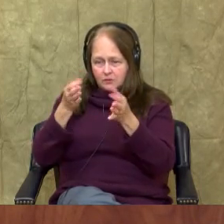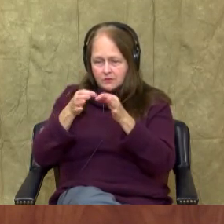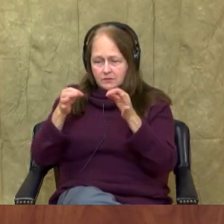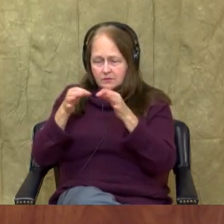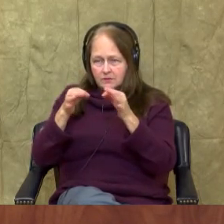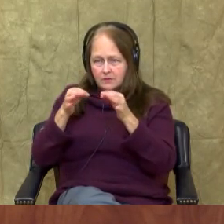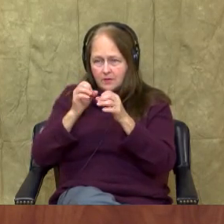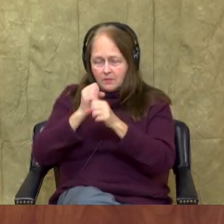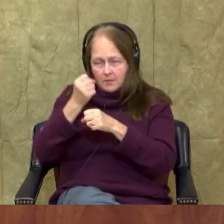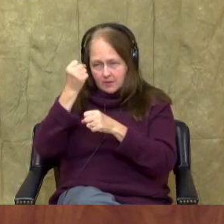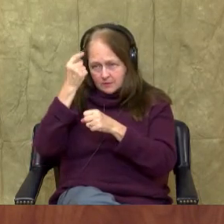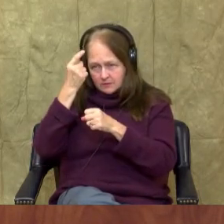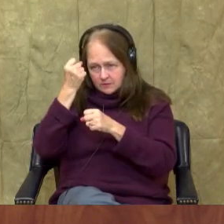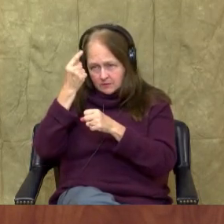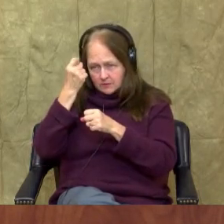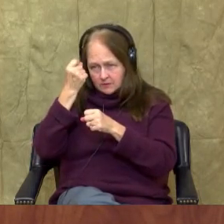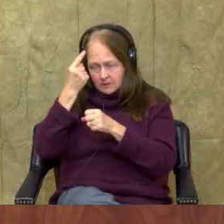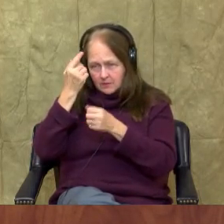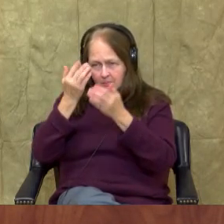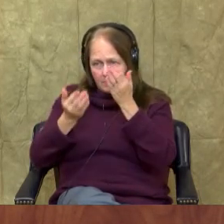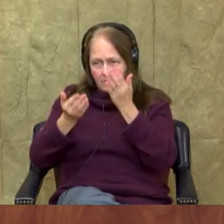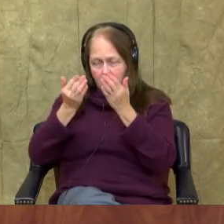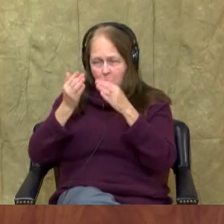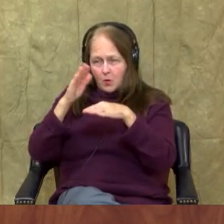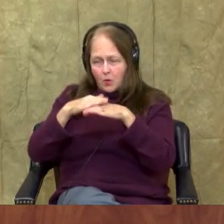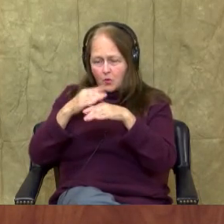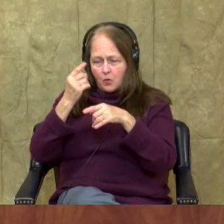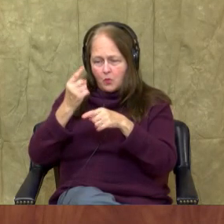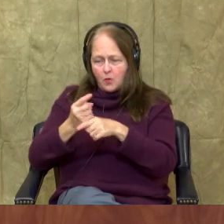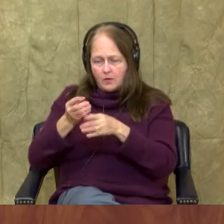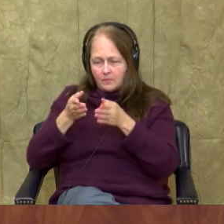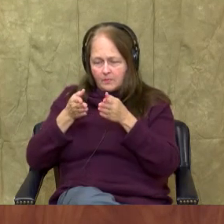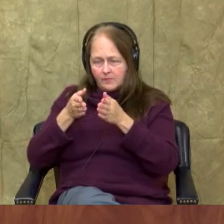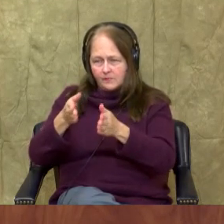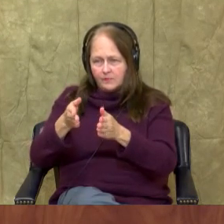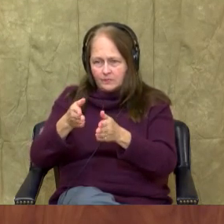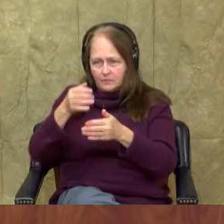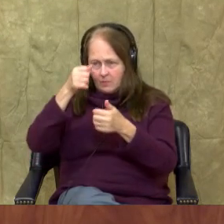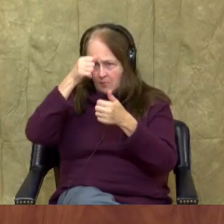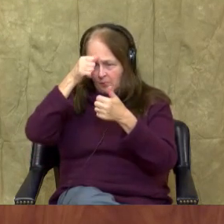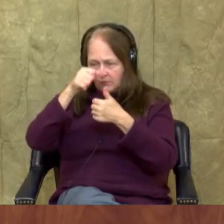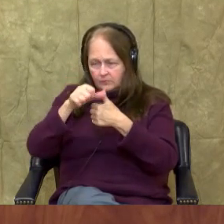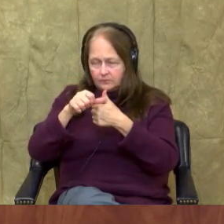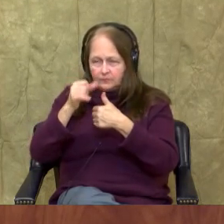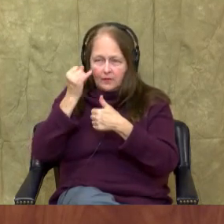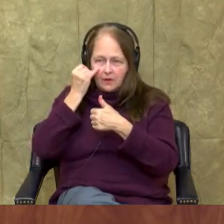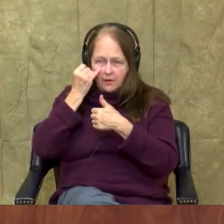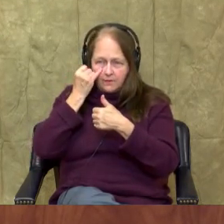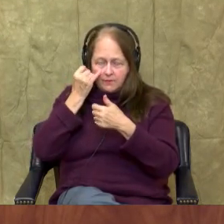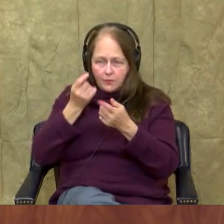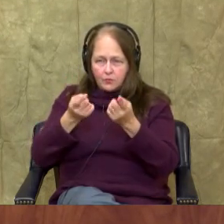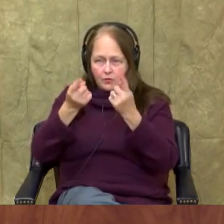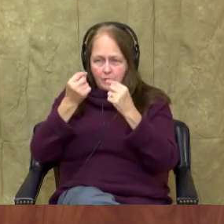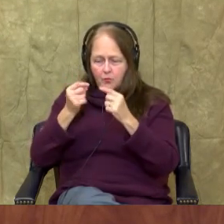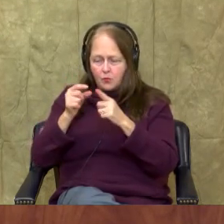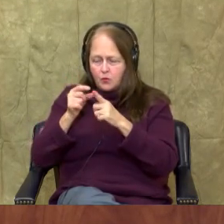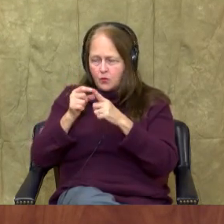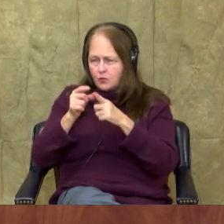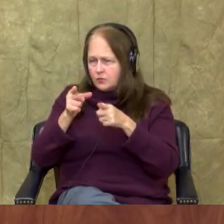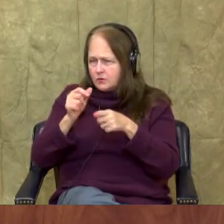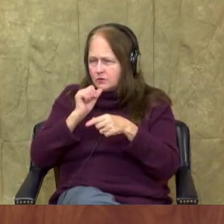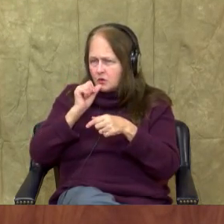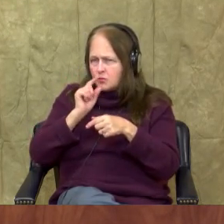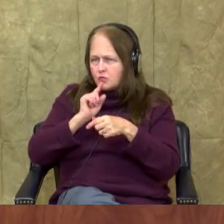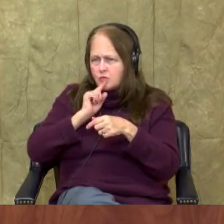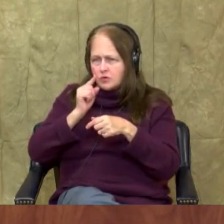sentence and it makes sense. So I'm probably on the right track. Now remember, if you ever come across a word and you're not